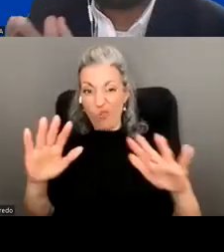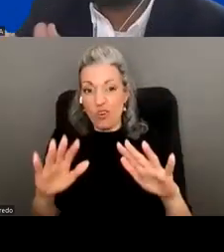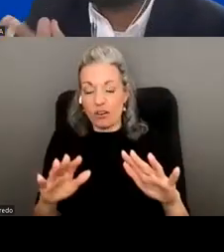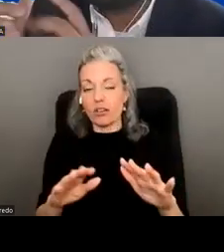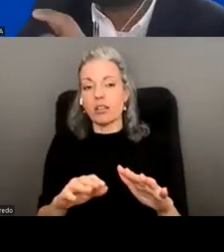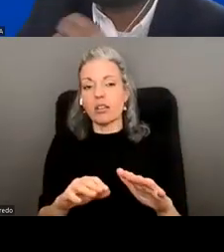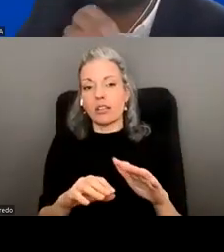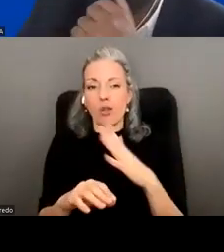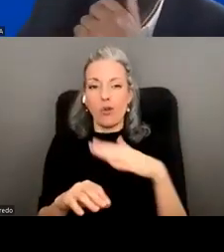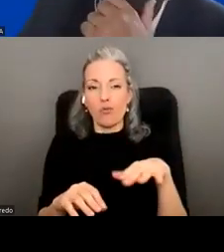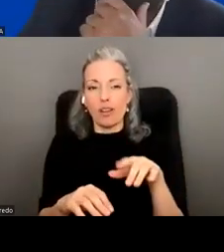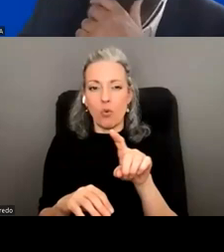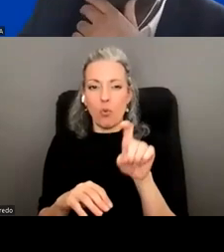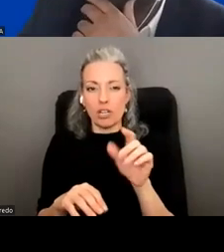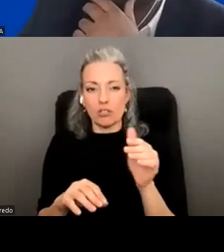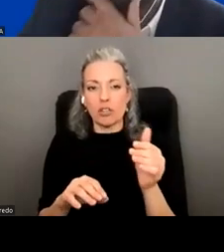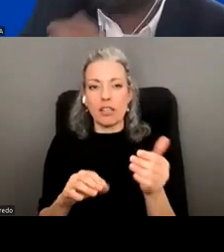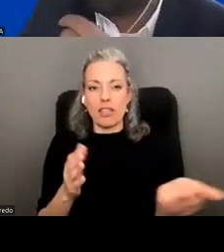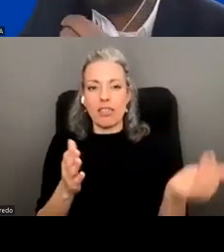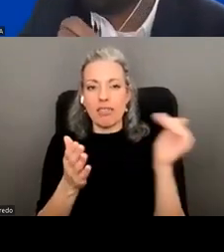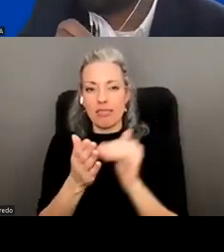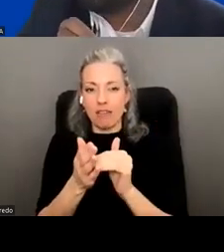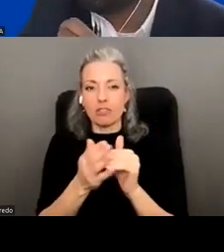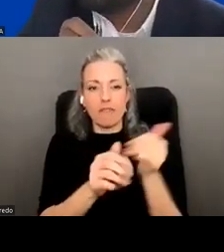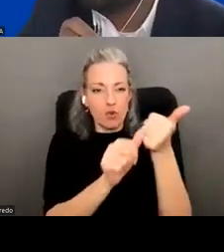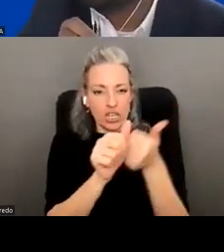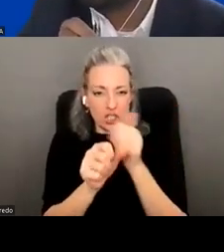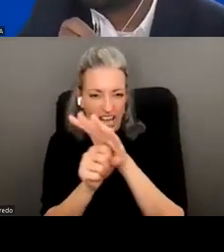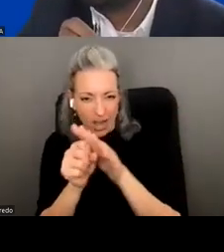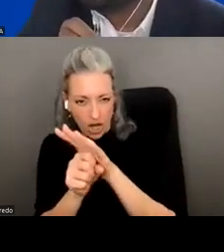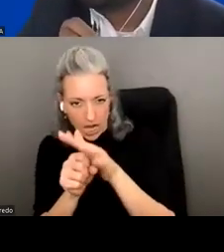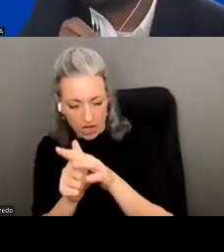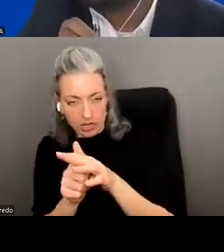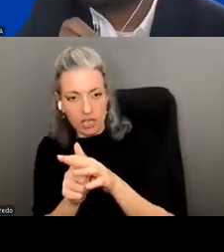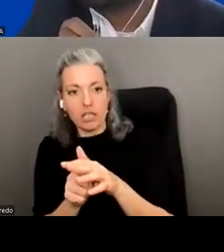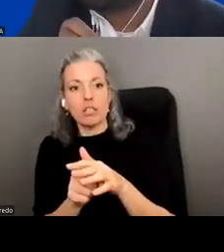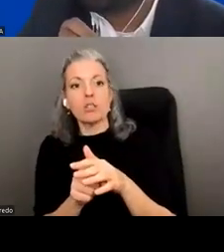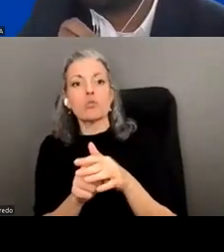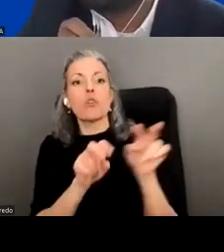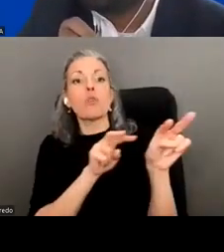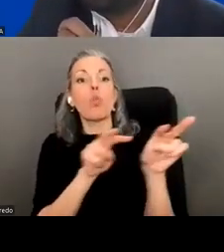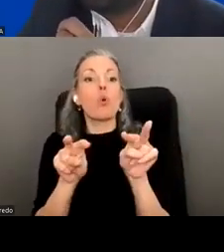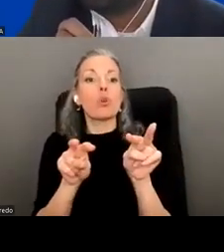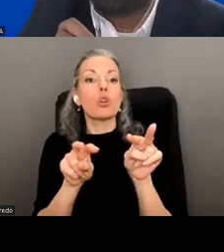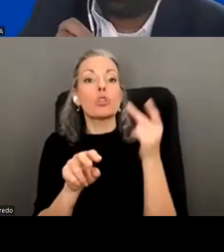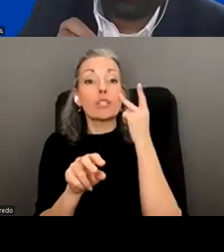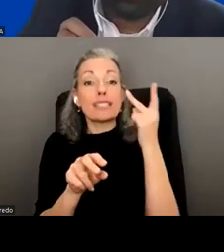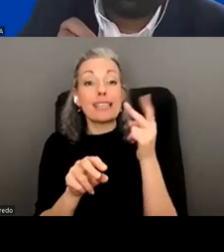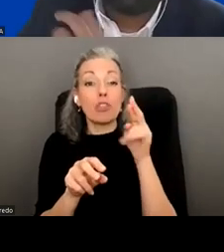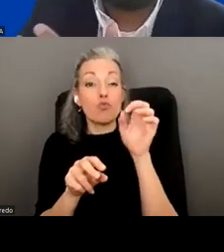least 100,000 folks within each area. So if you hover over the respective geographies, you can get the rate by